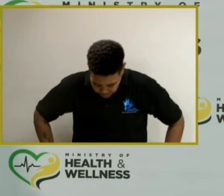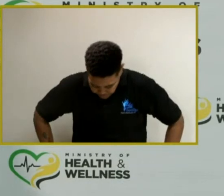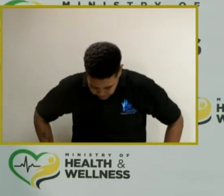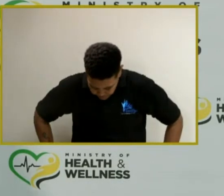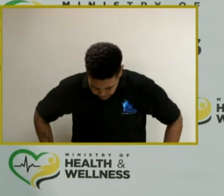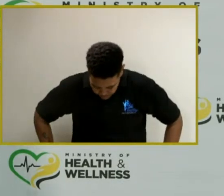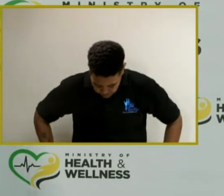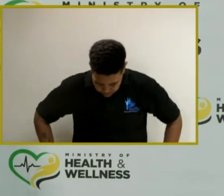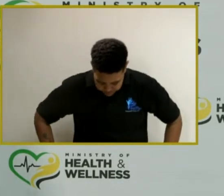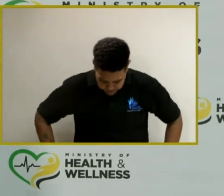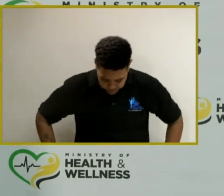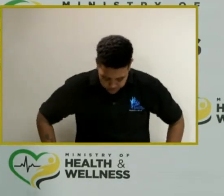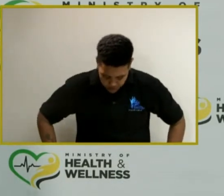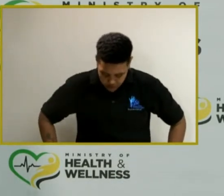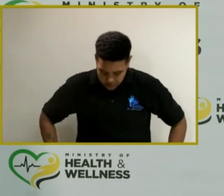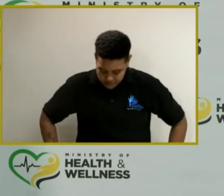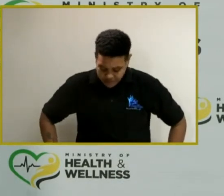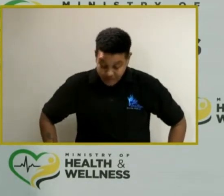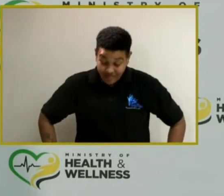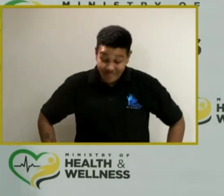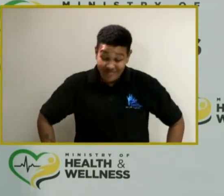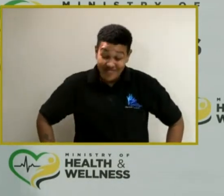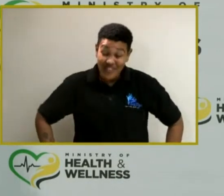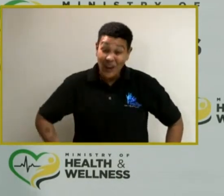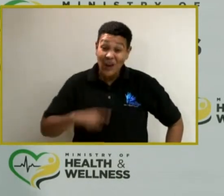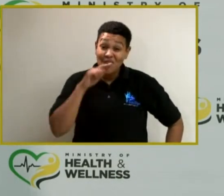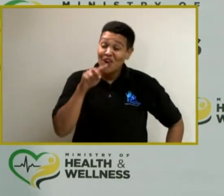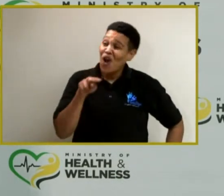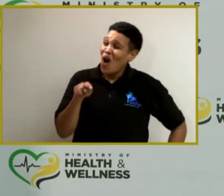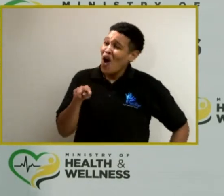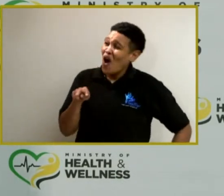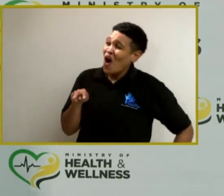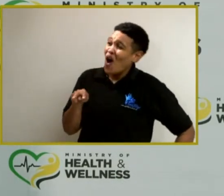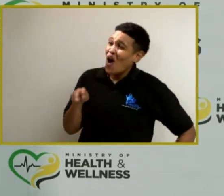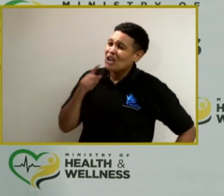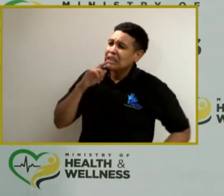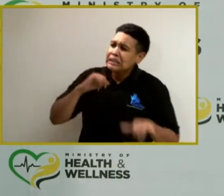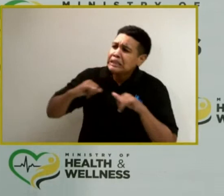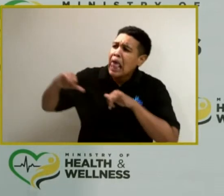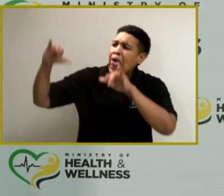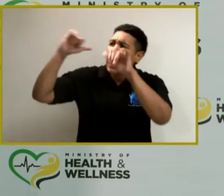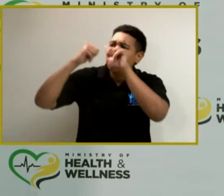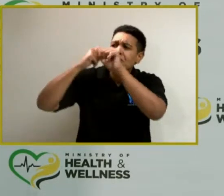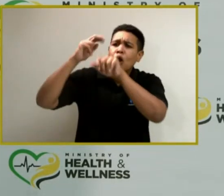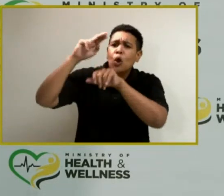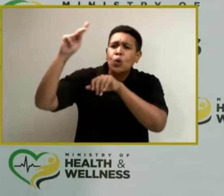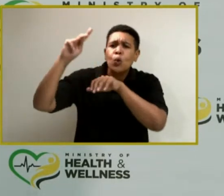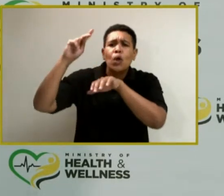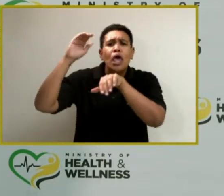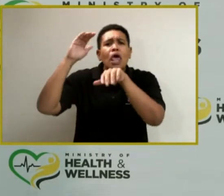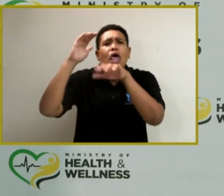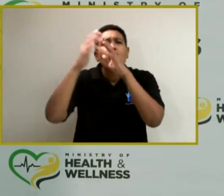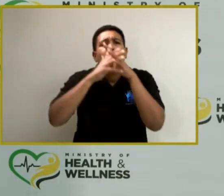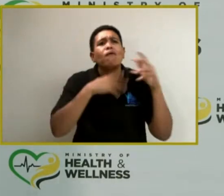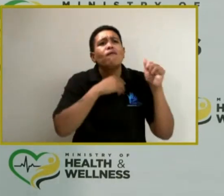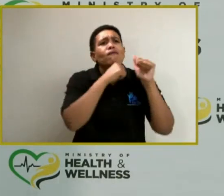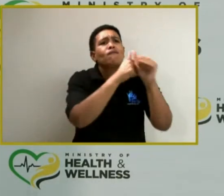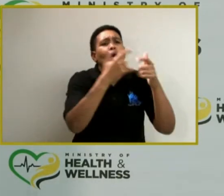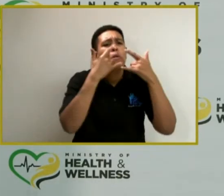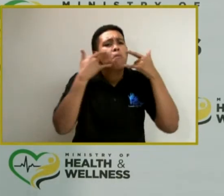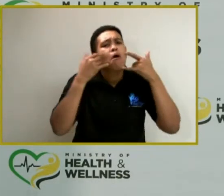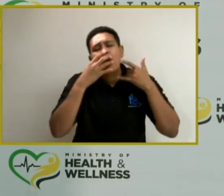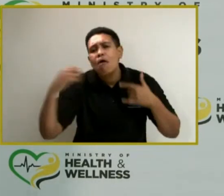a naive position to say, as some have, that because the UK is lifting mask wearing, we should lift it